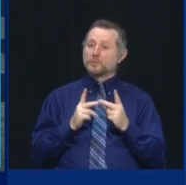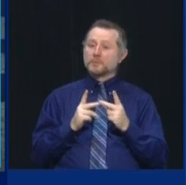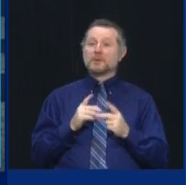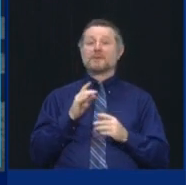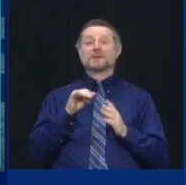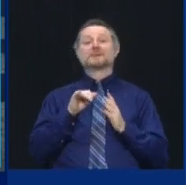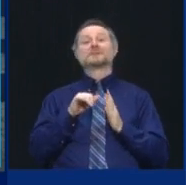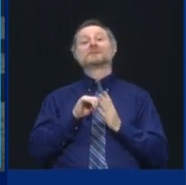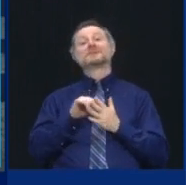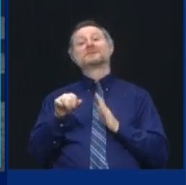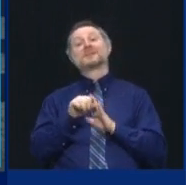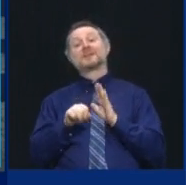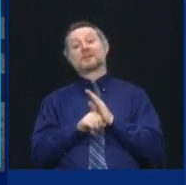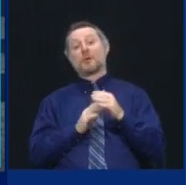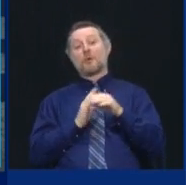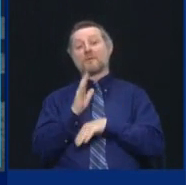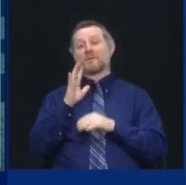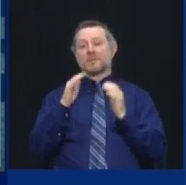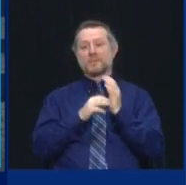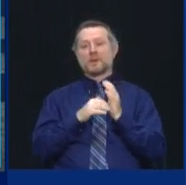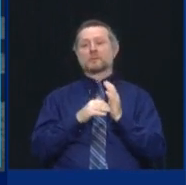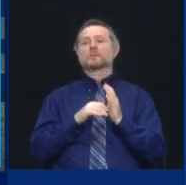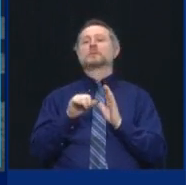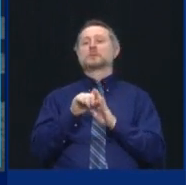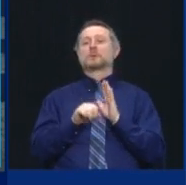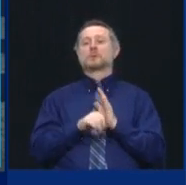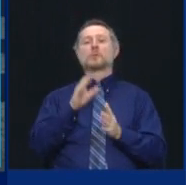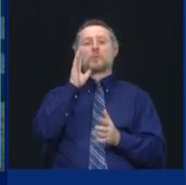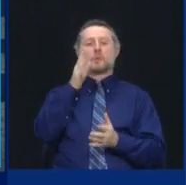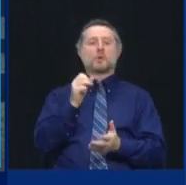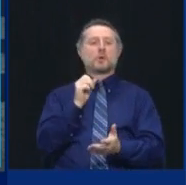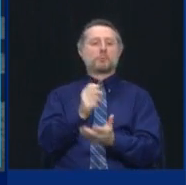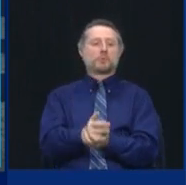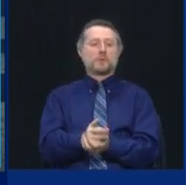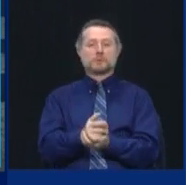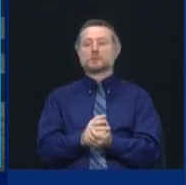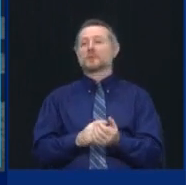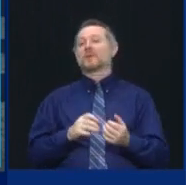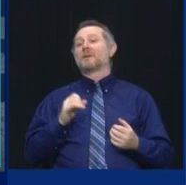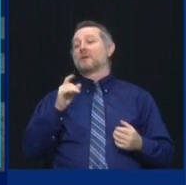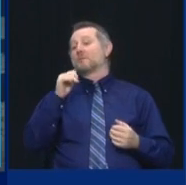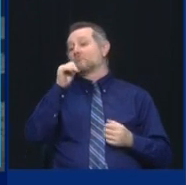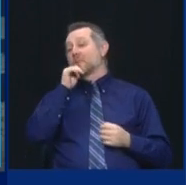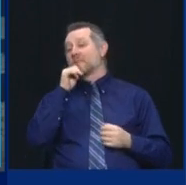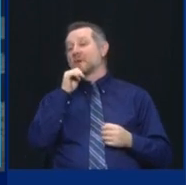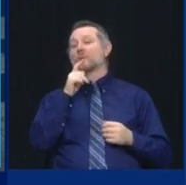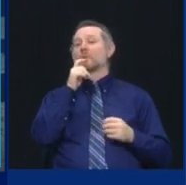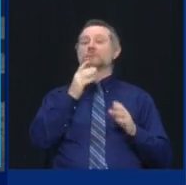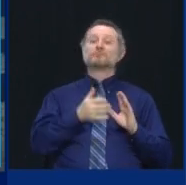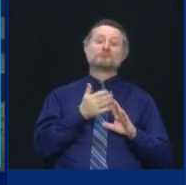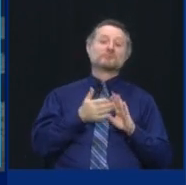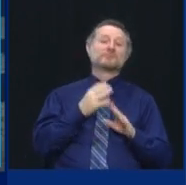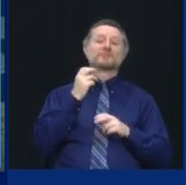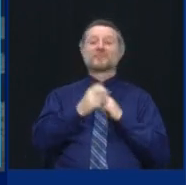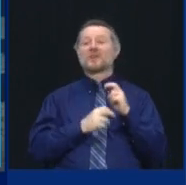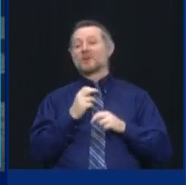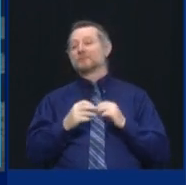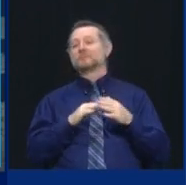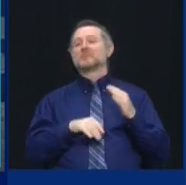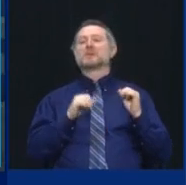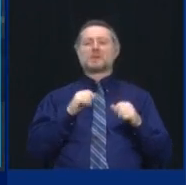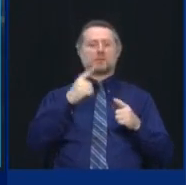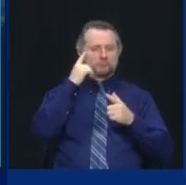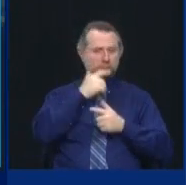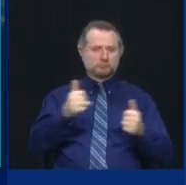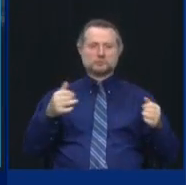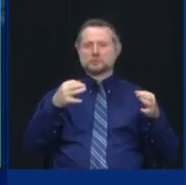over 5,000. A private operator can again set their own rules, or a government-owned venue